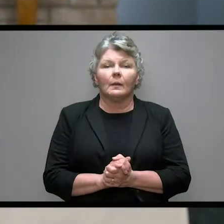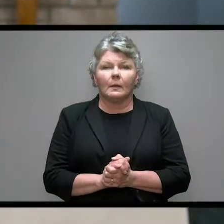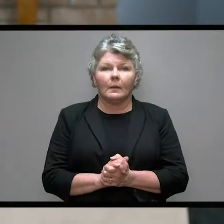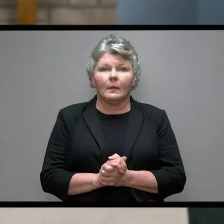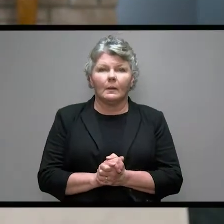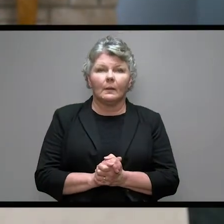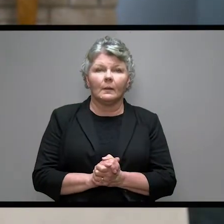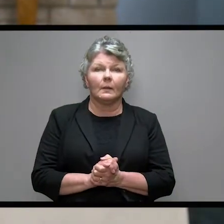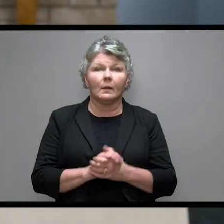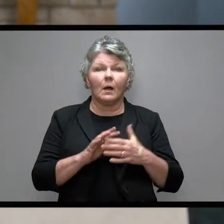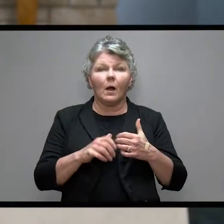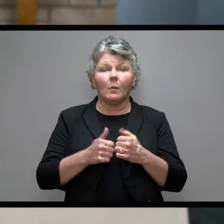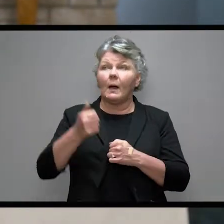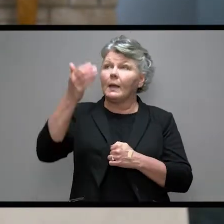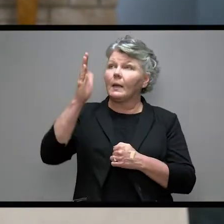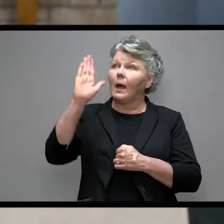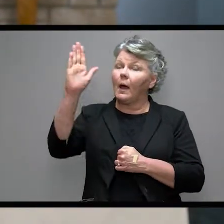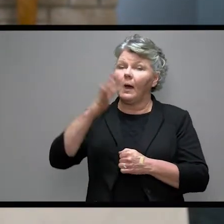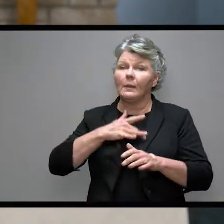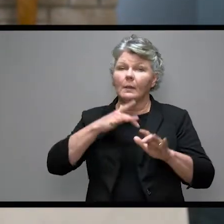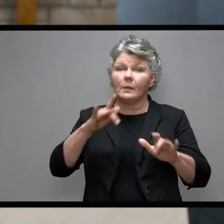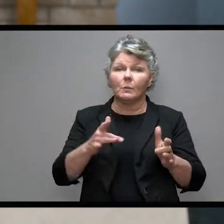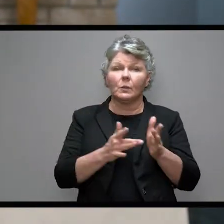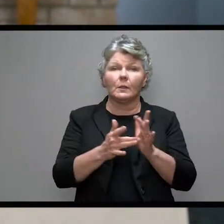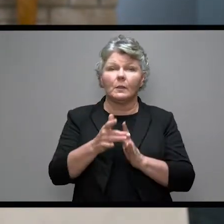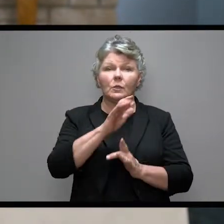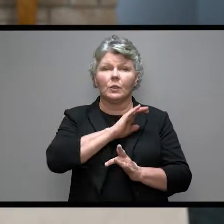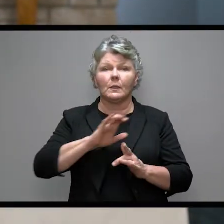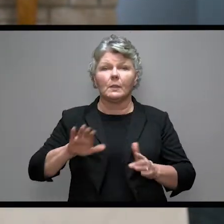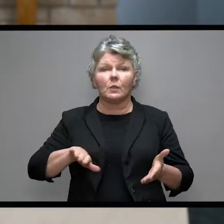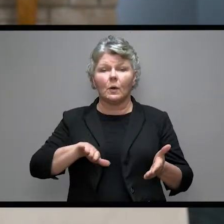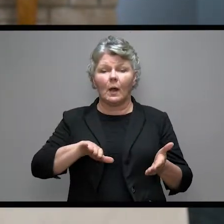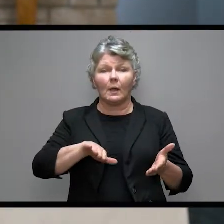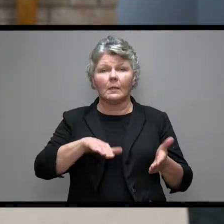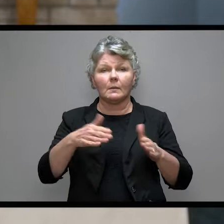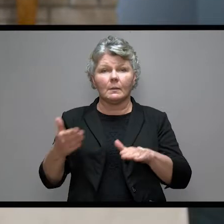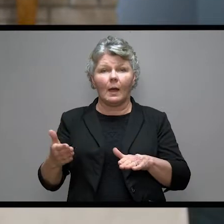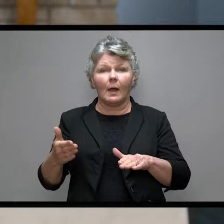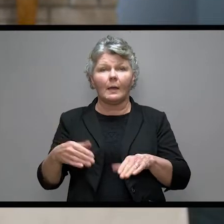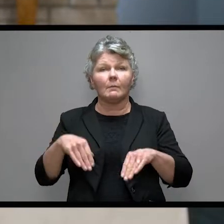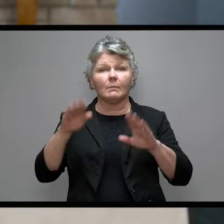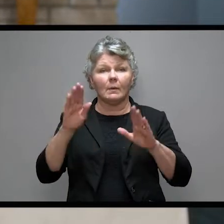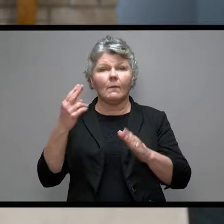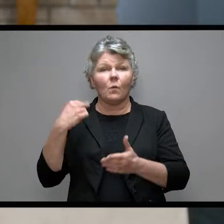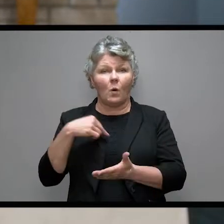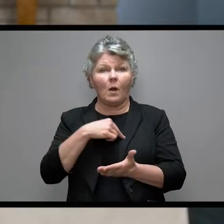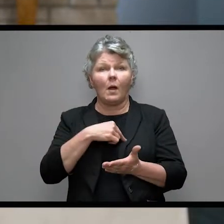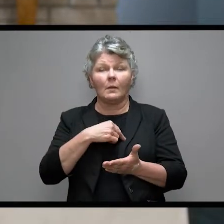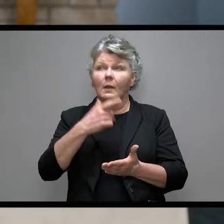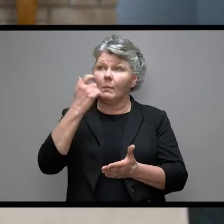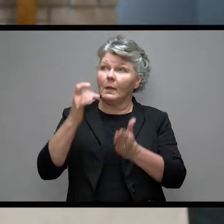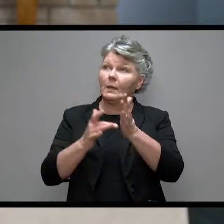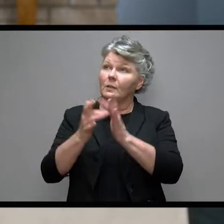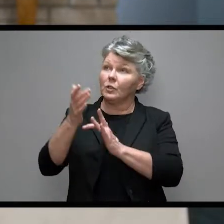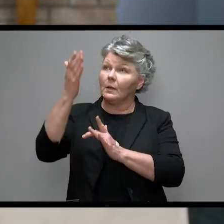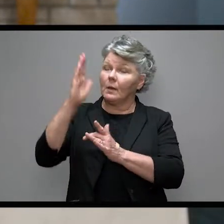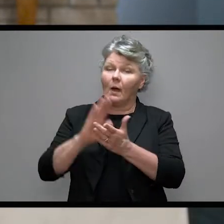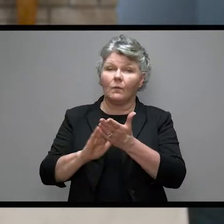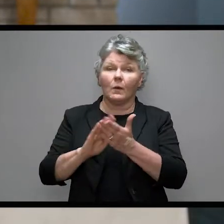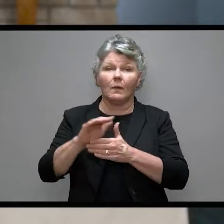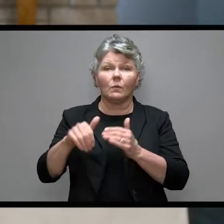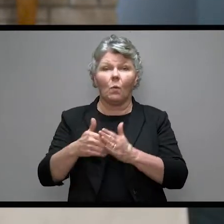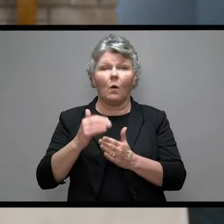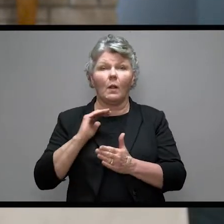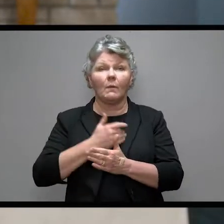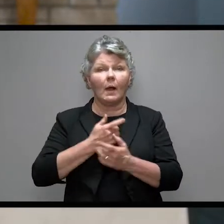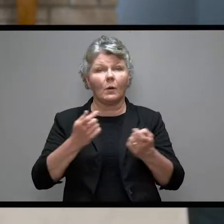In the mercy of Almighty God, Jesus Christ was given to die for us. And for his sake, God forgives us of all of